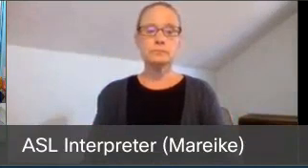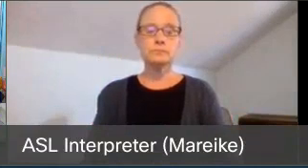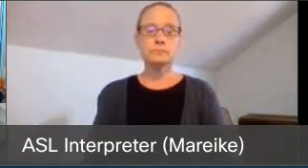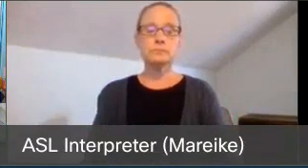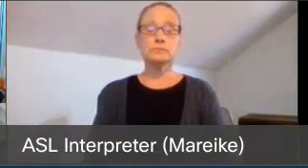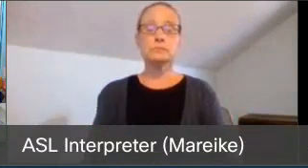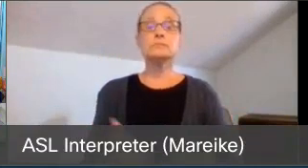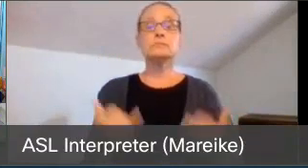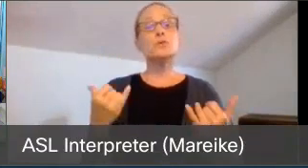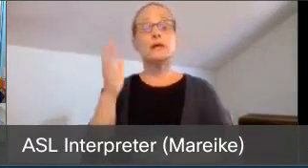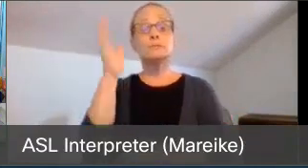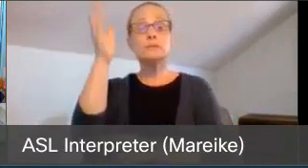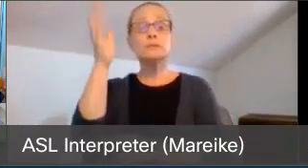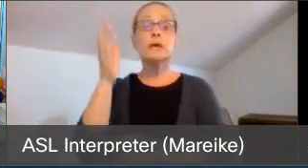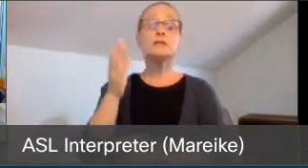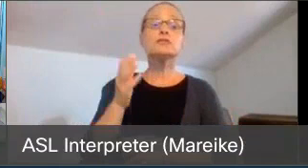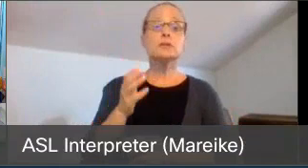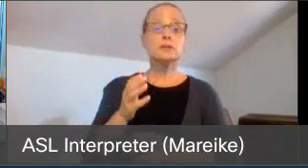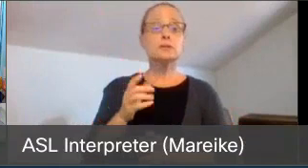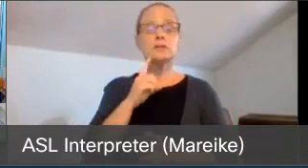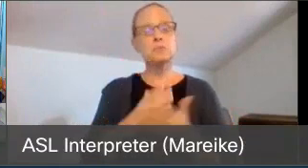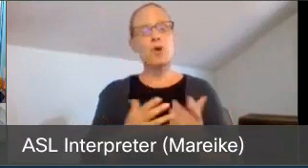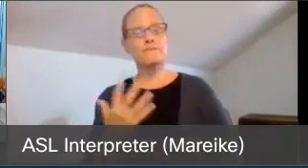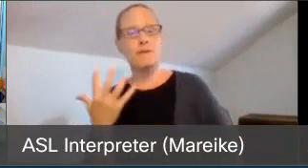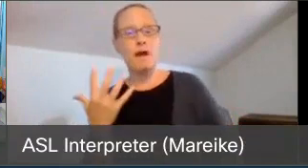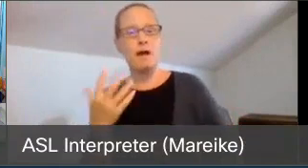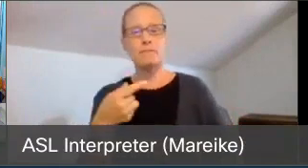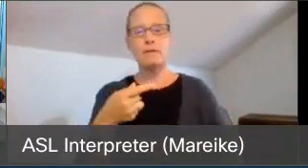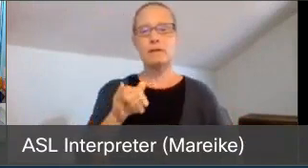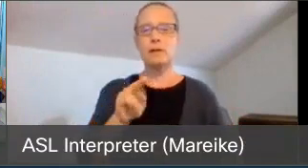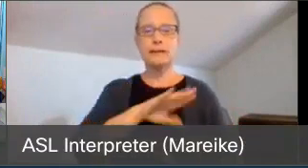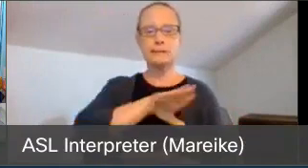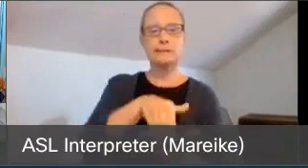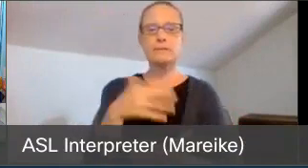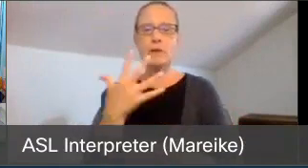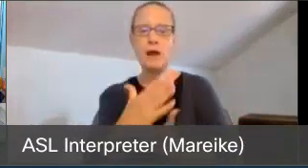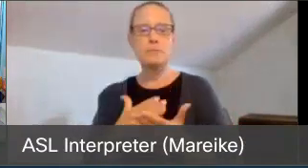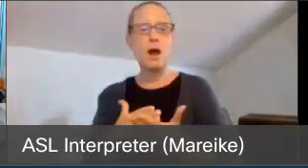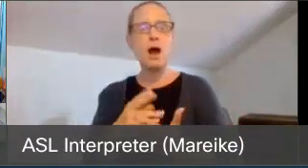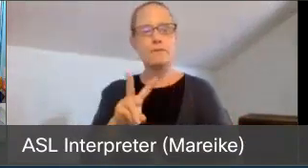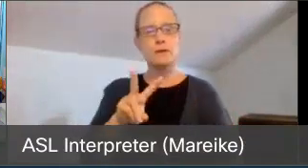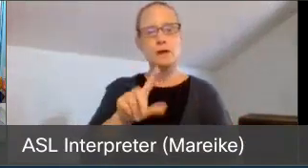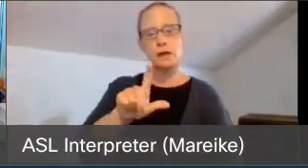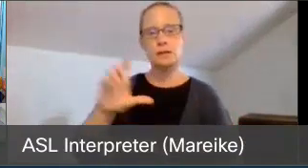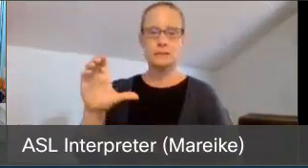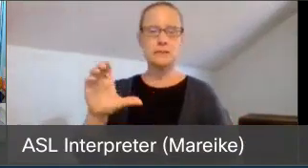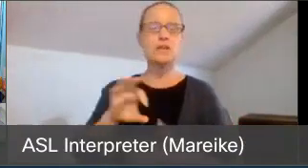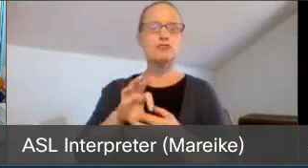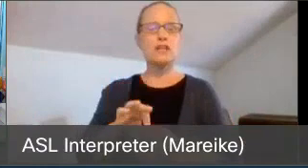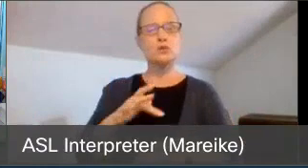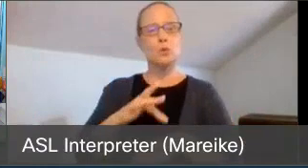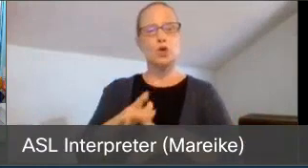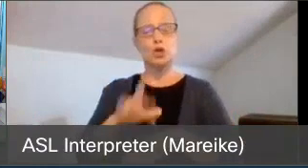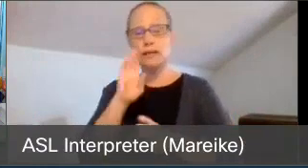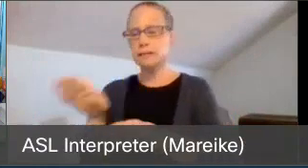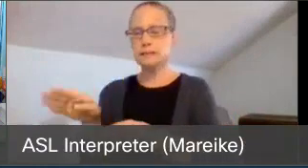And today's presentation is part 5 of the Gain Center's 5-part virtual learning community on early diversion. We